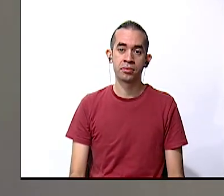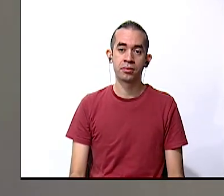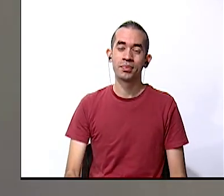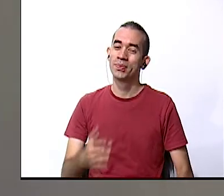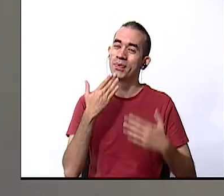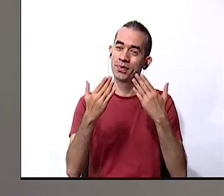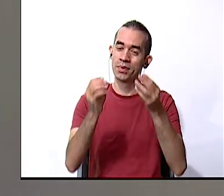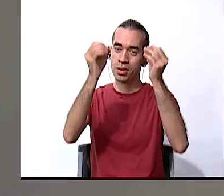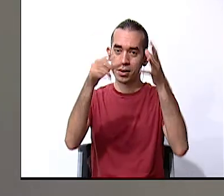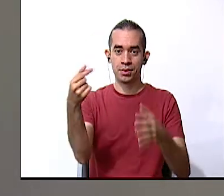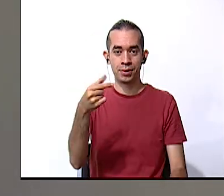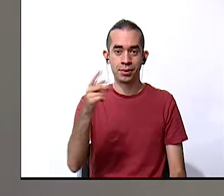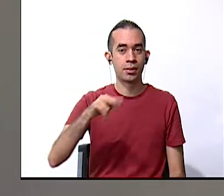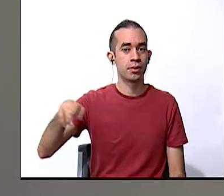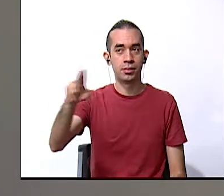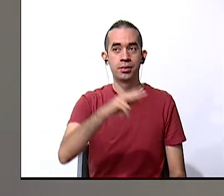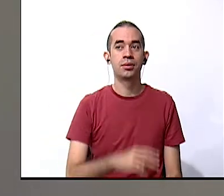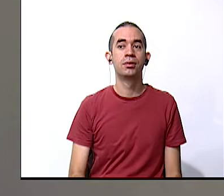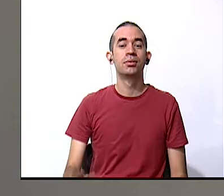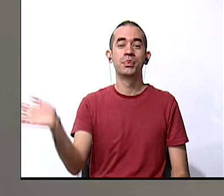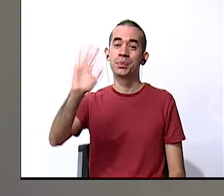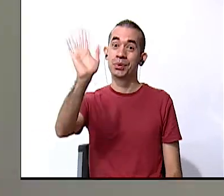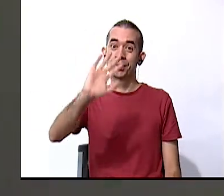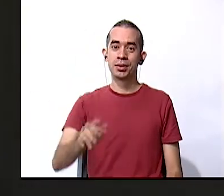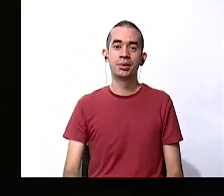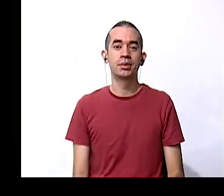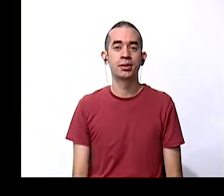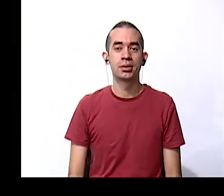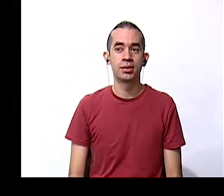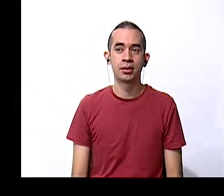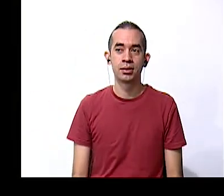Thank you, teacher Greivin. Classmates, so long.